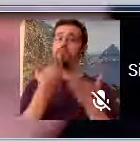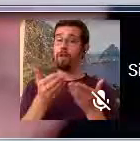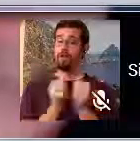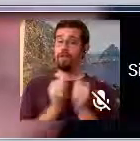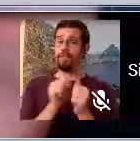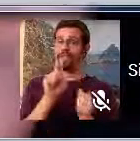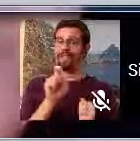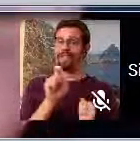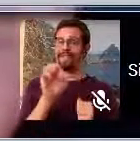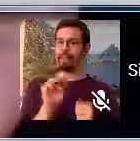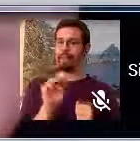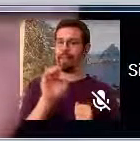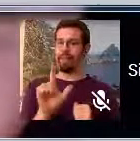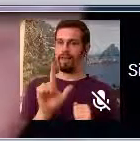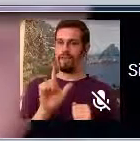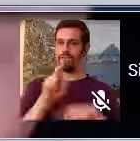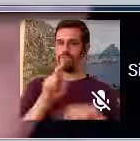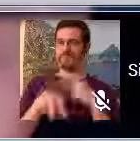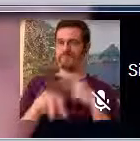XML-based format,